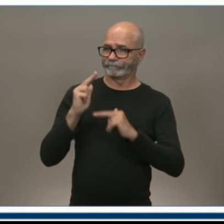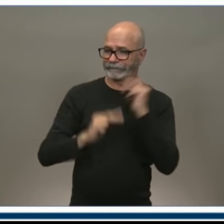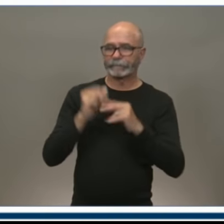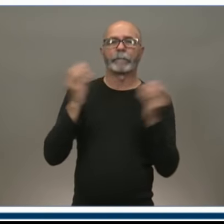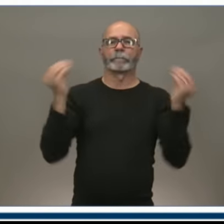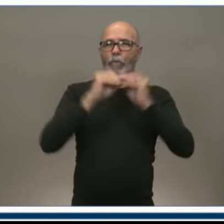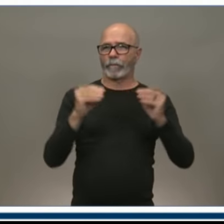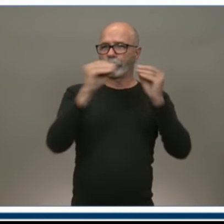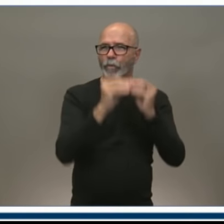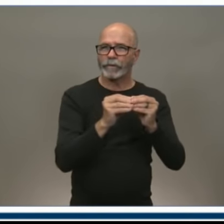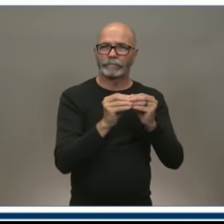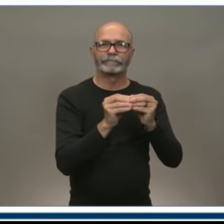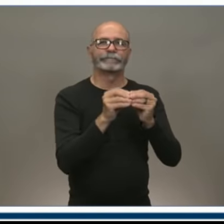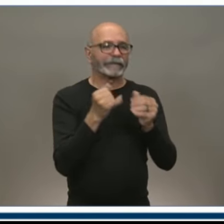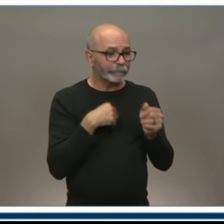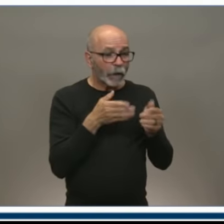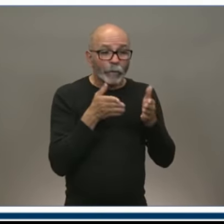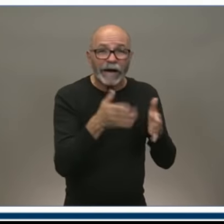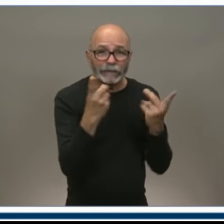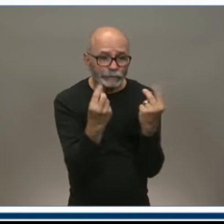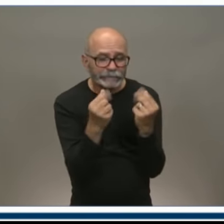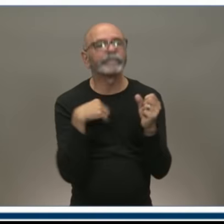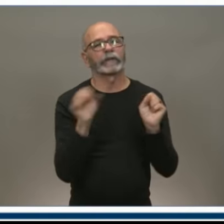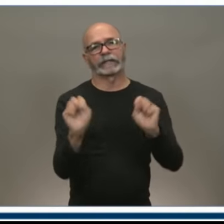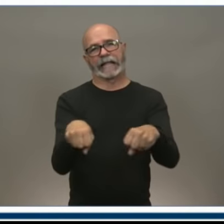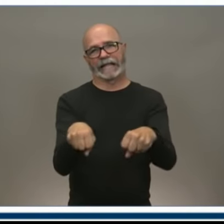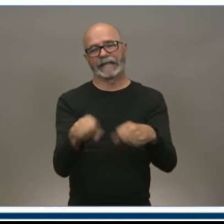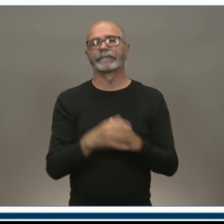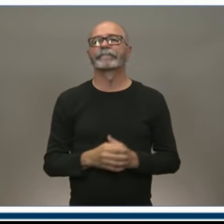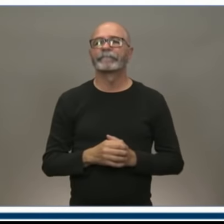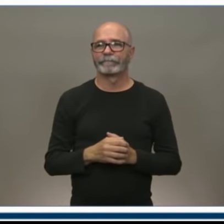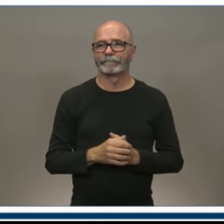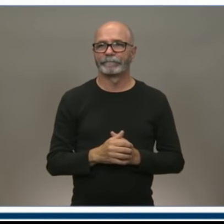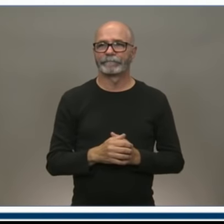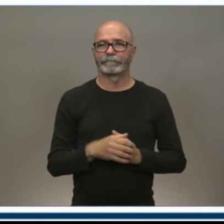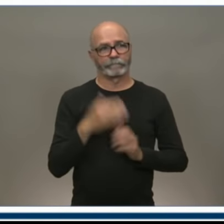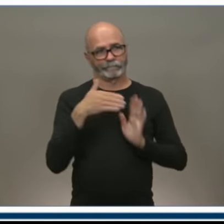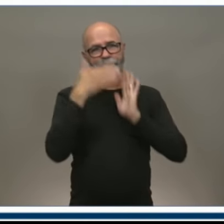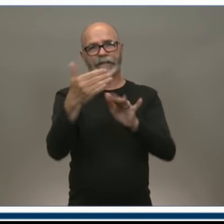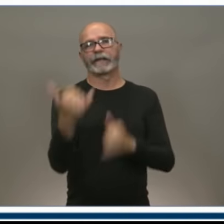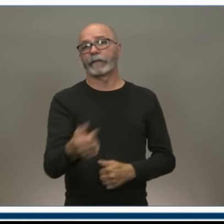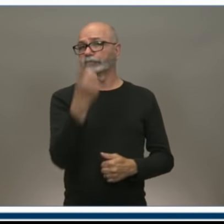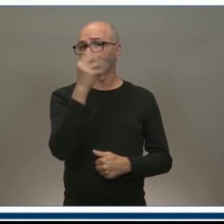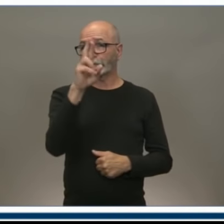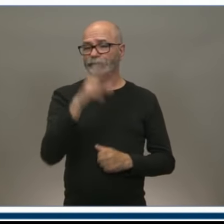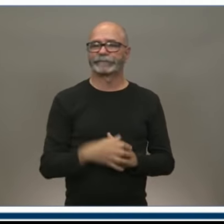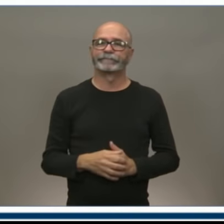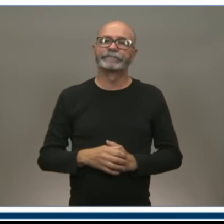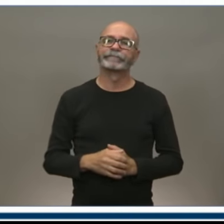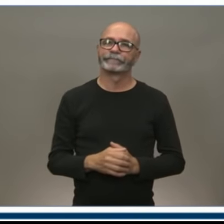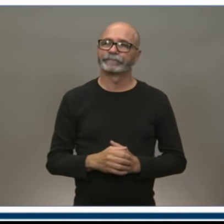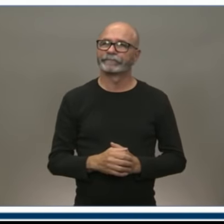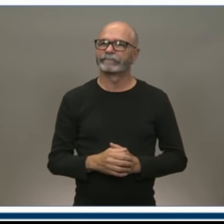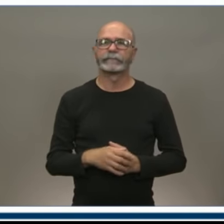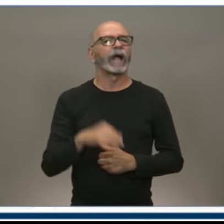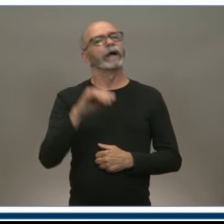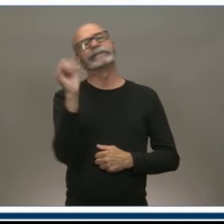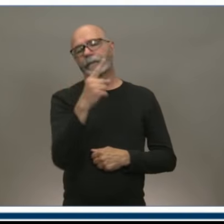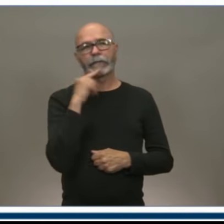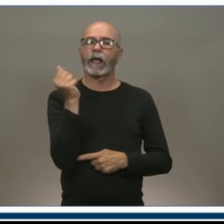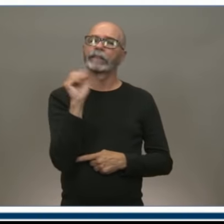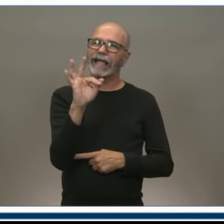Strang, over to you. Thank you, Premier. Good afternoon, everybody. As the Premier said, as of today, we have 19 active cases of COVID-19,